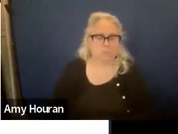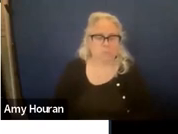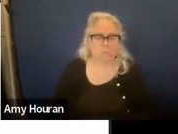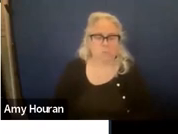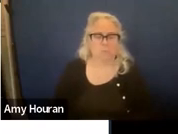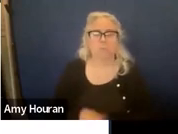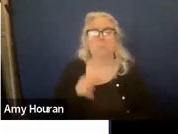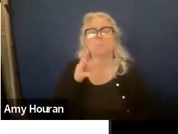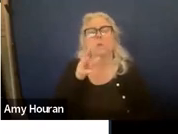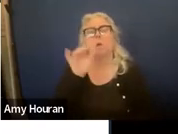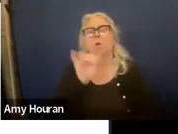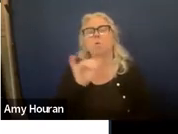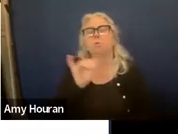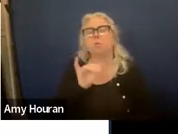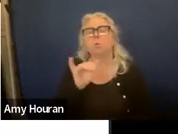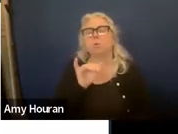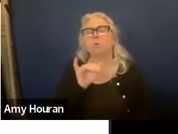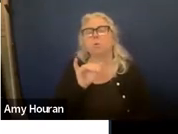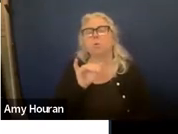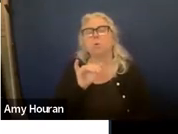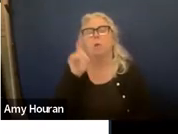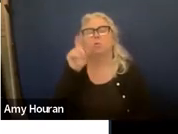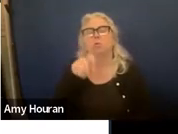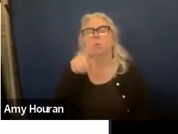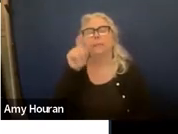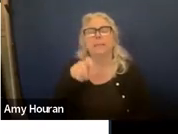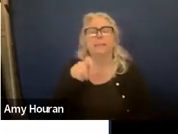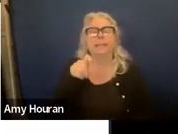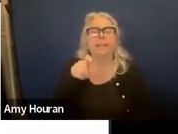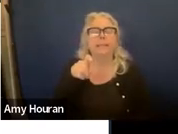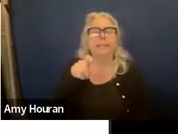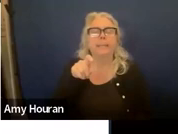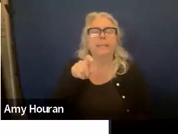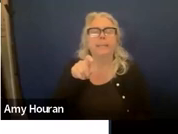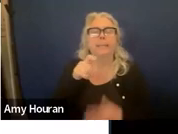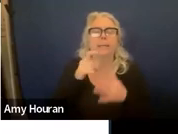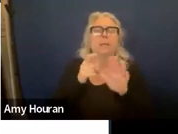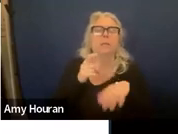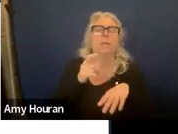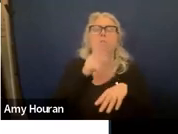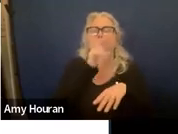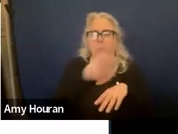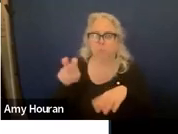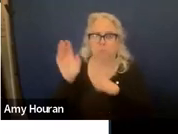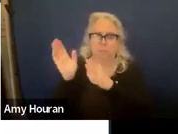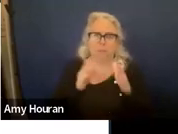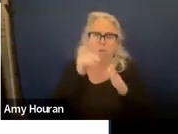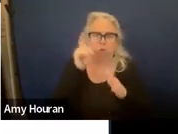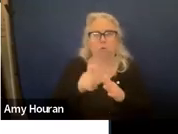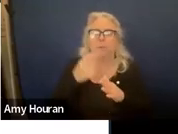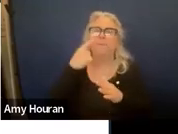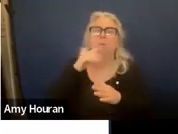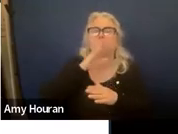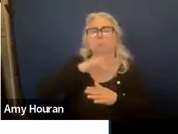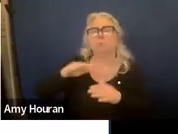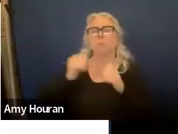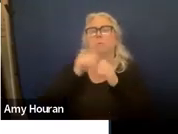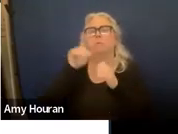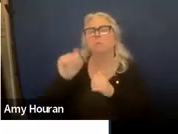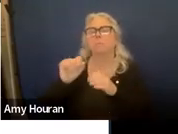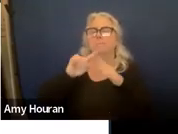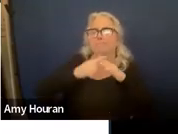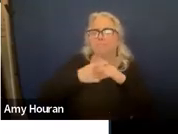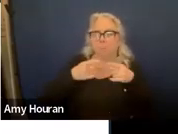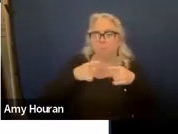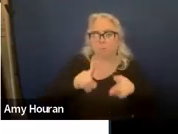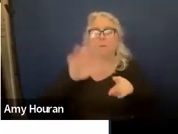And this is, again, it should be a transition plan should be for children with a disability beginning during